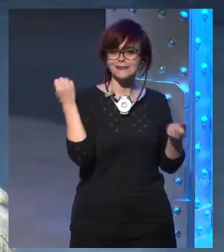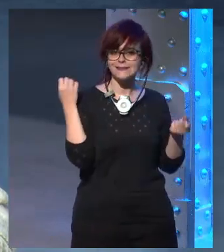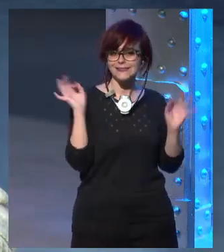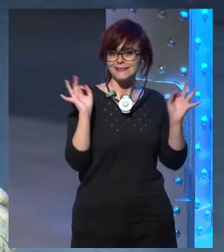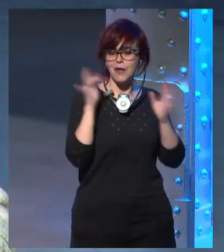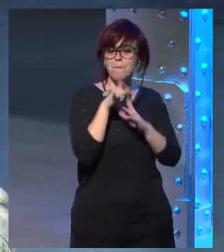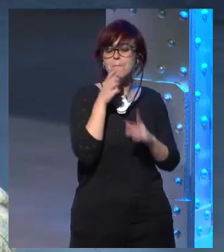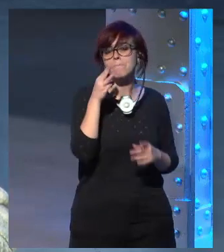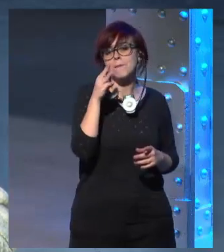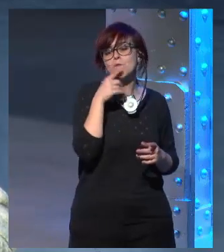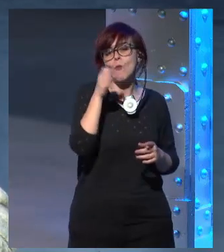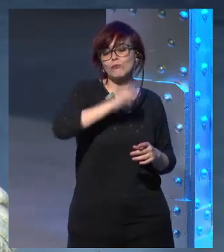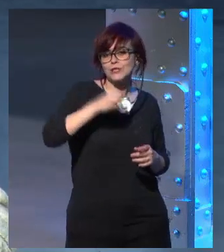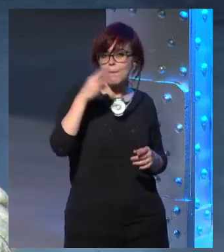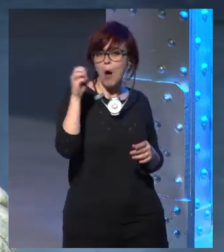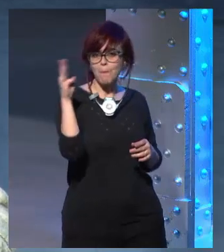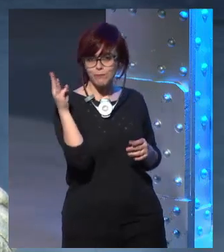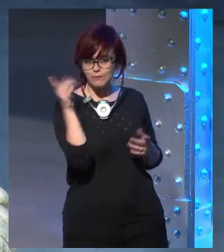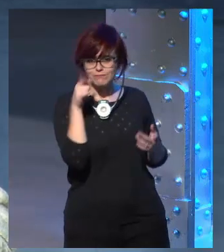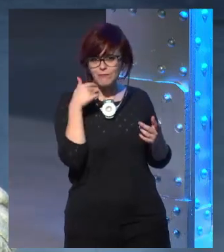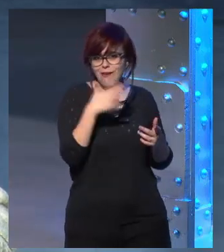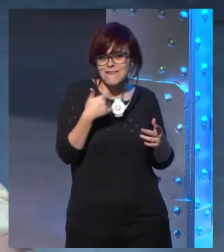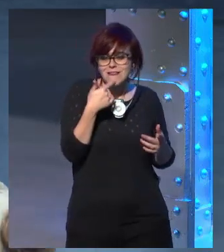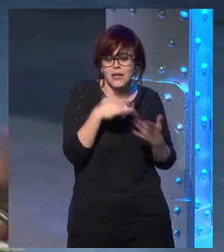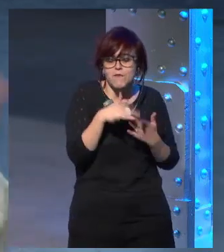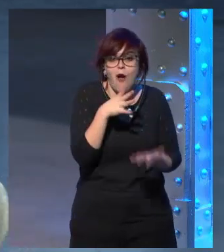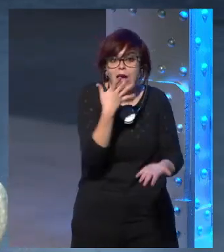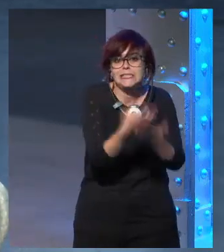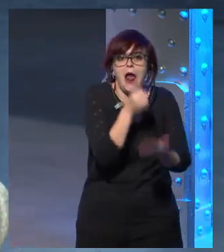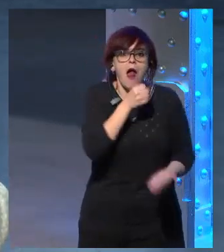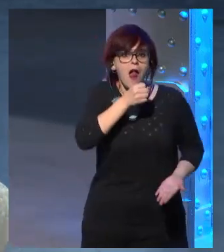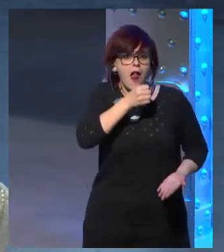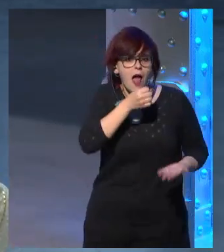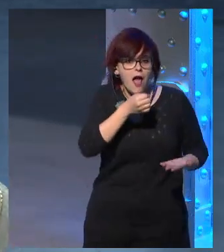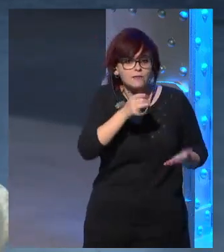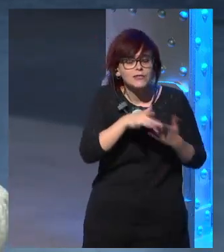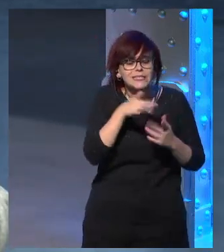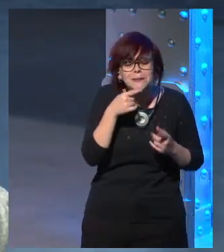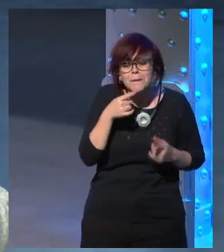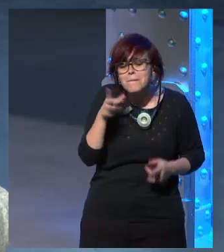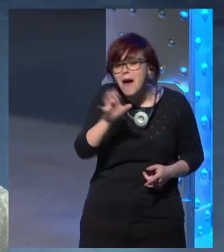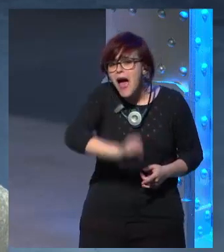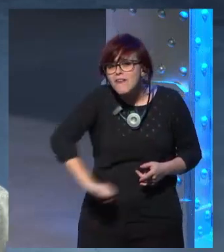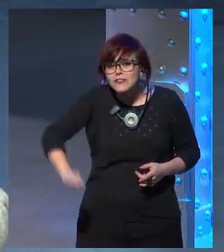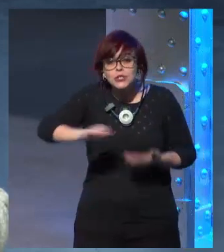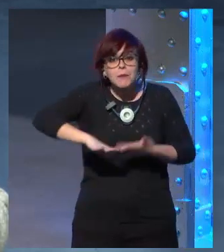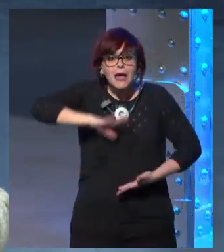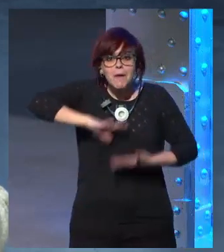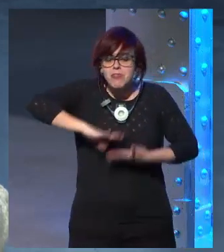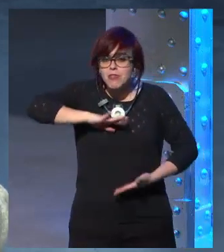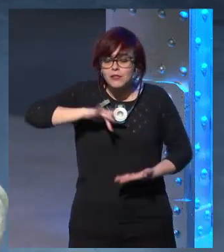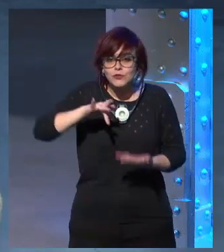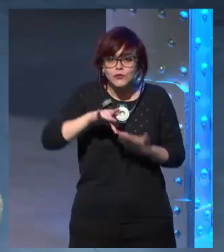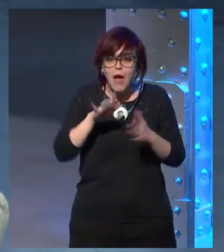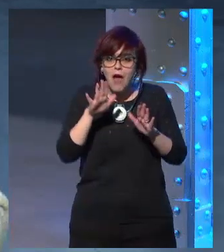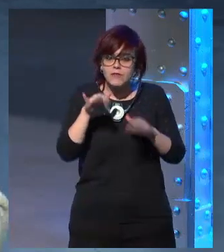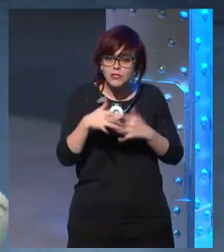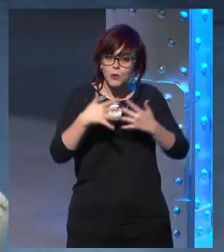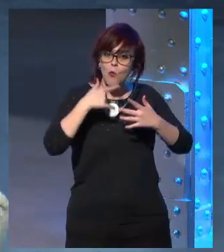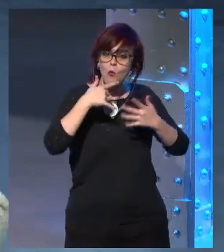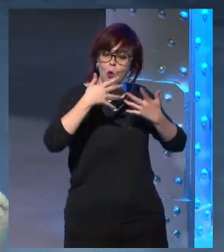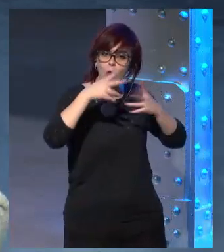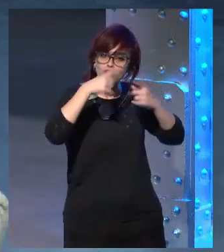and competencies that go into the music industry. It can be graphic design, it can be studio engineering, it can be sound engineering, it's